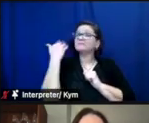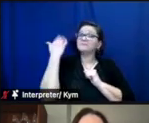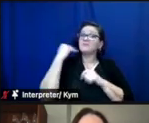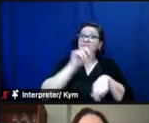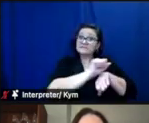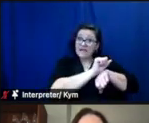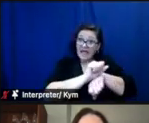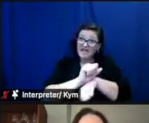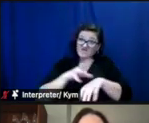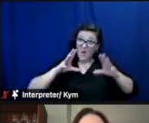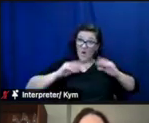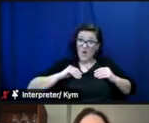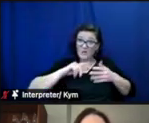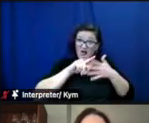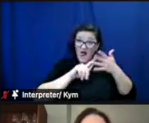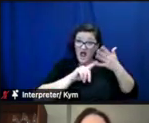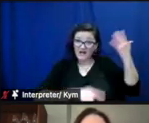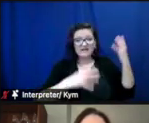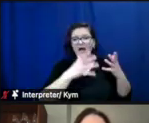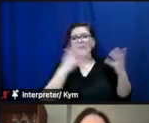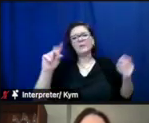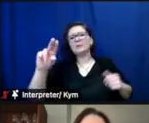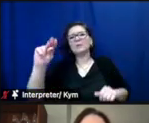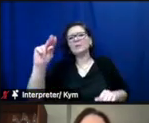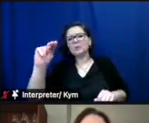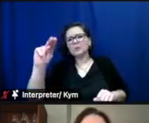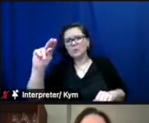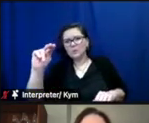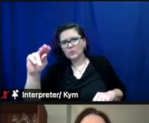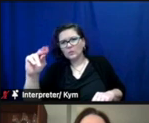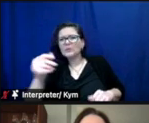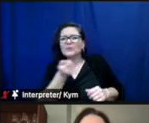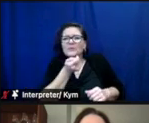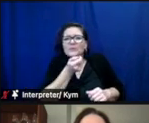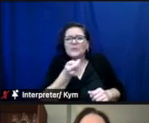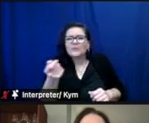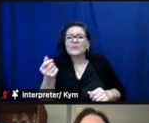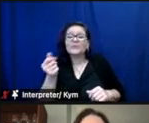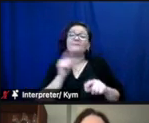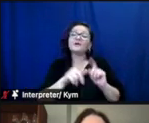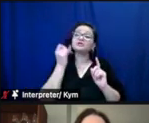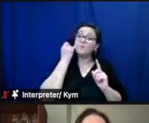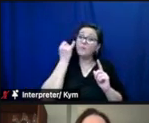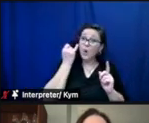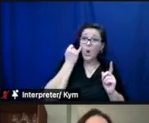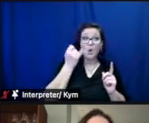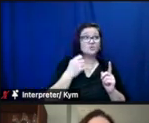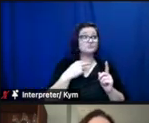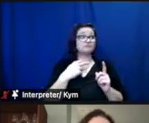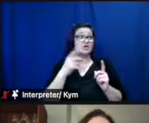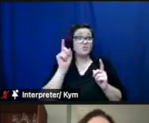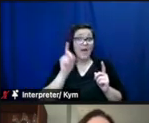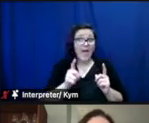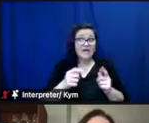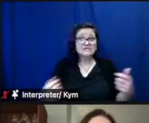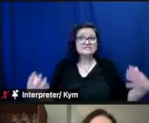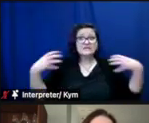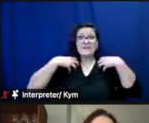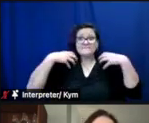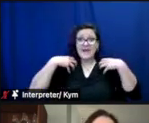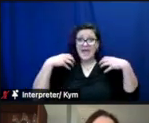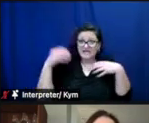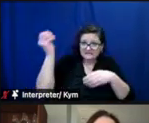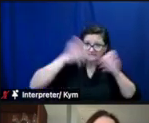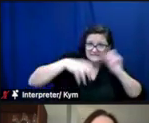you had to leave and you had to carry everything you had on your back at that time and you were an enslaved person, what would you take with you? So here